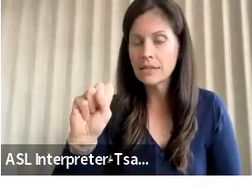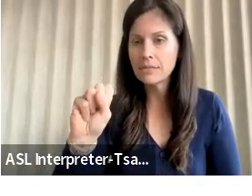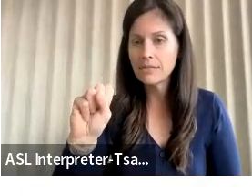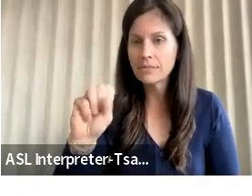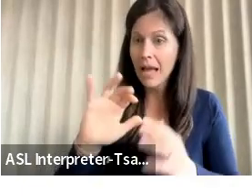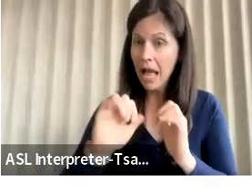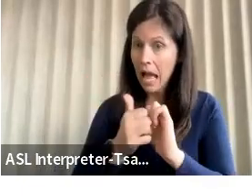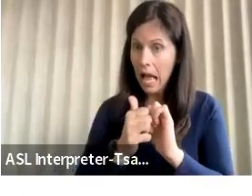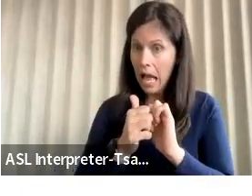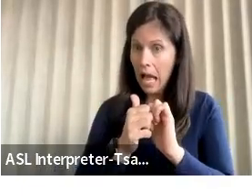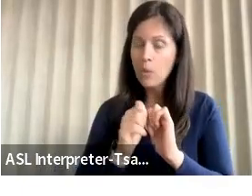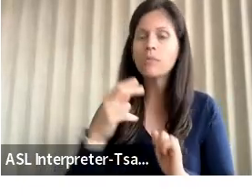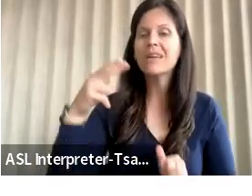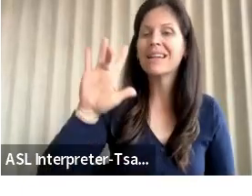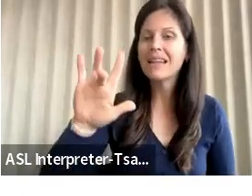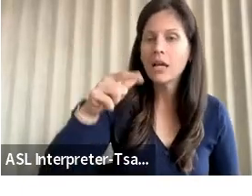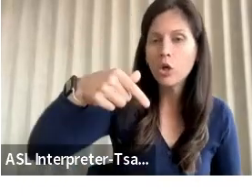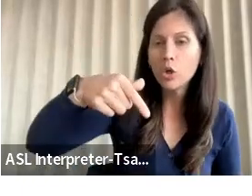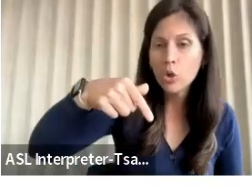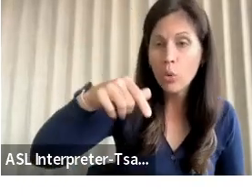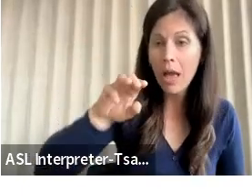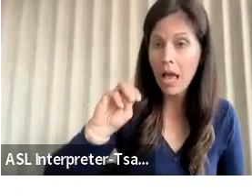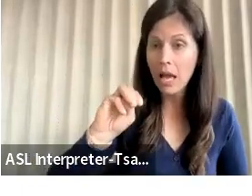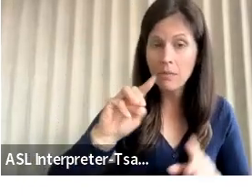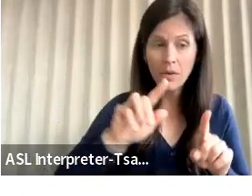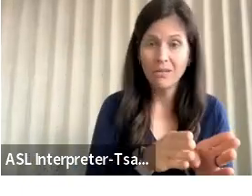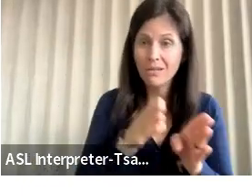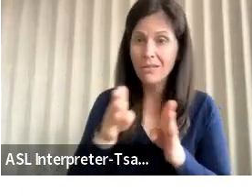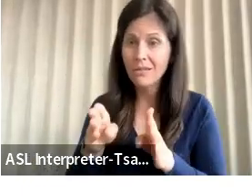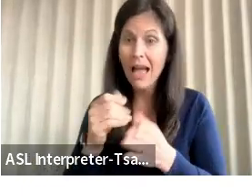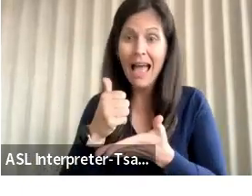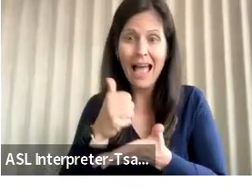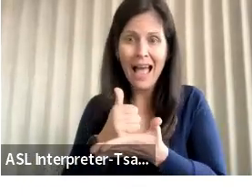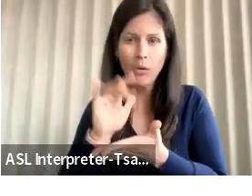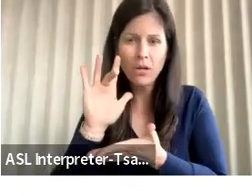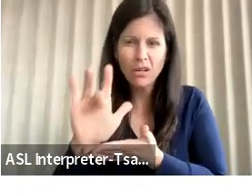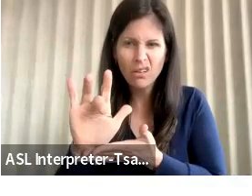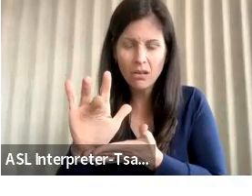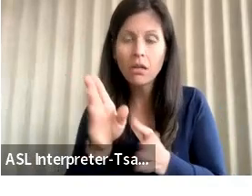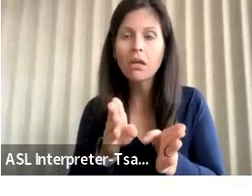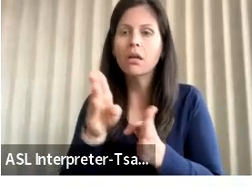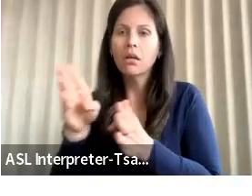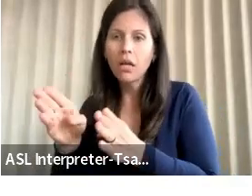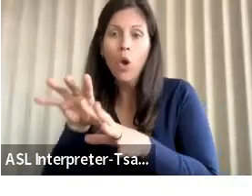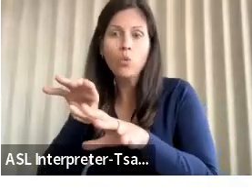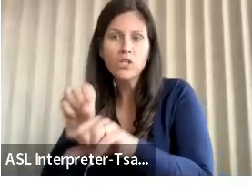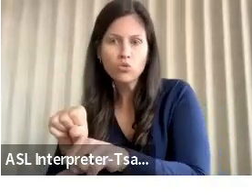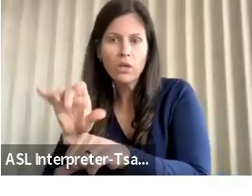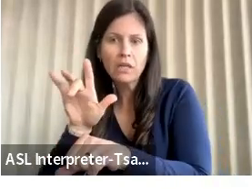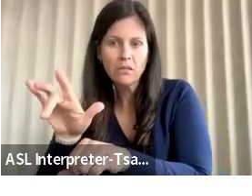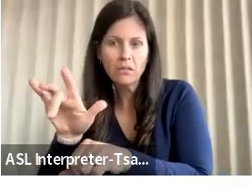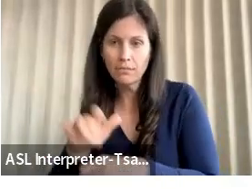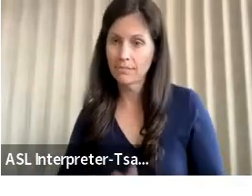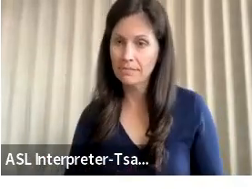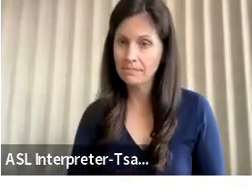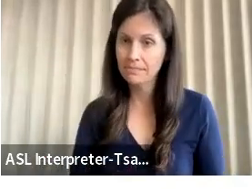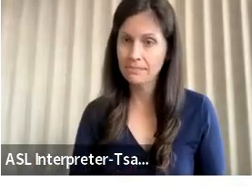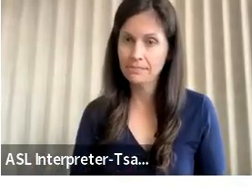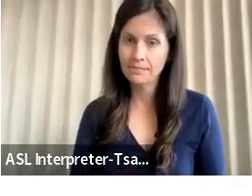clicking the QM tab, followed by the Help tab, and then the Restraints tab.